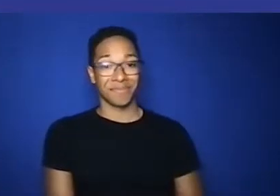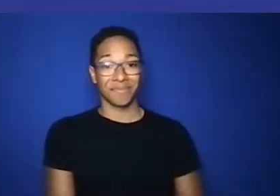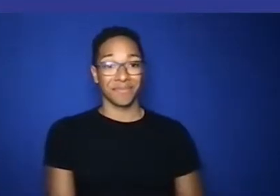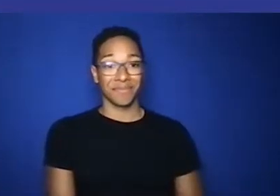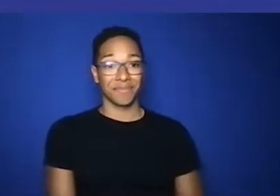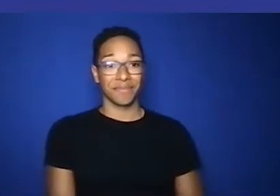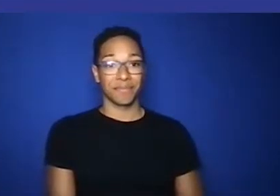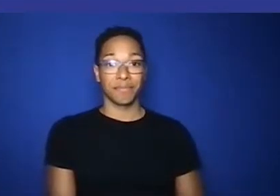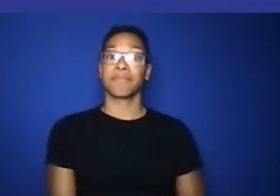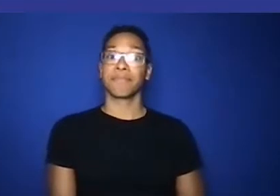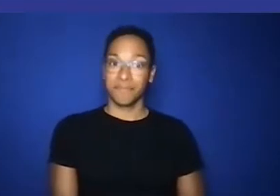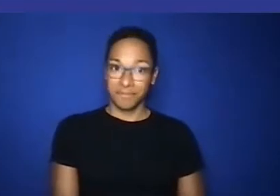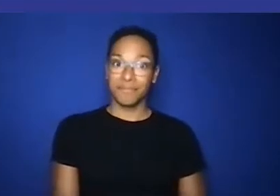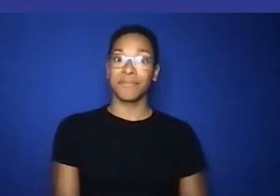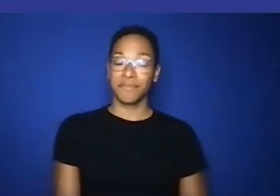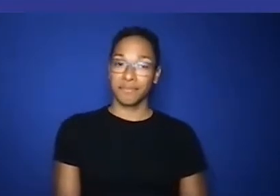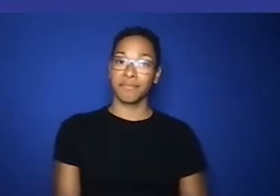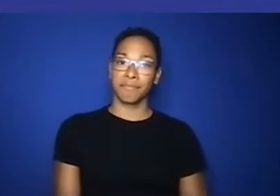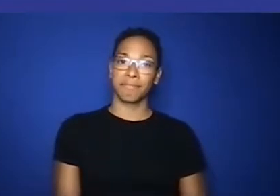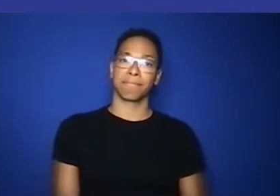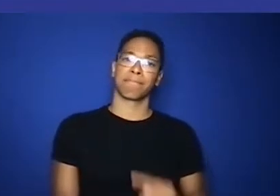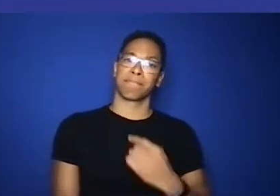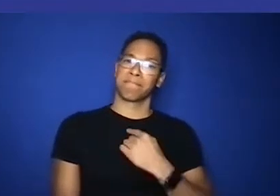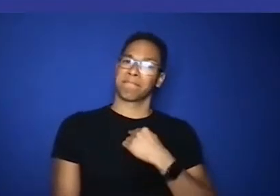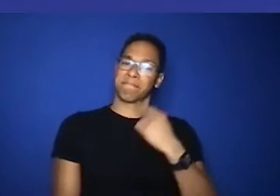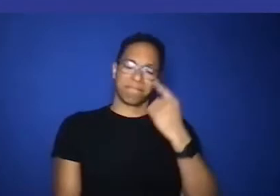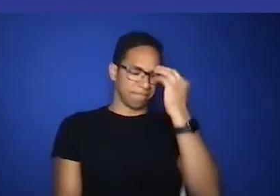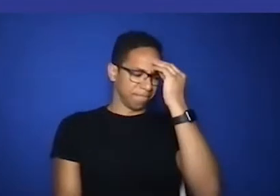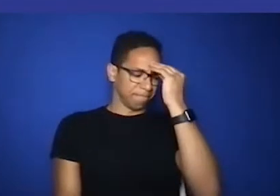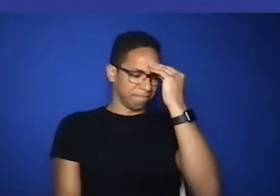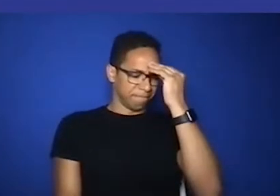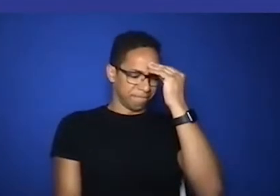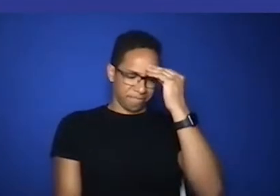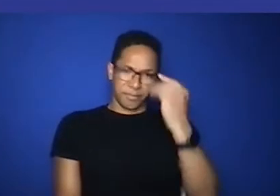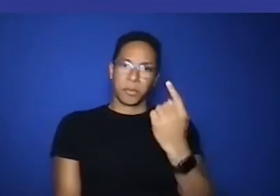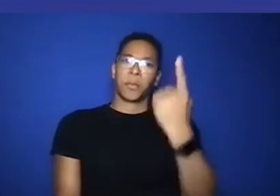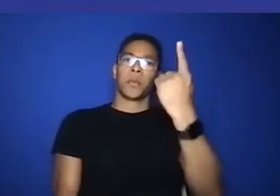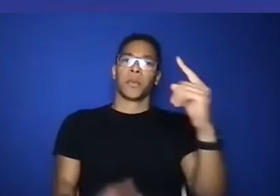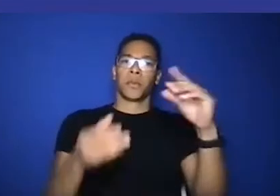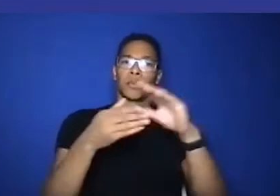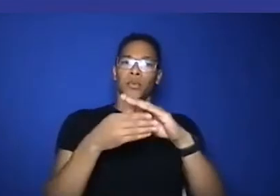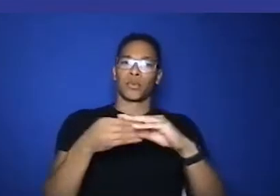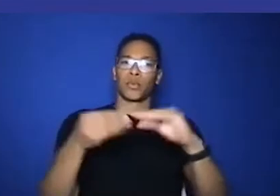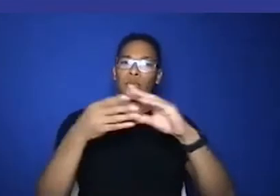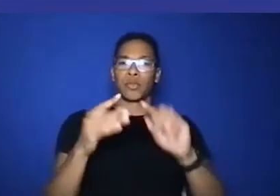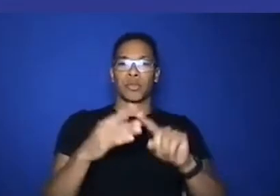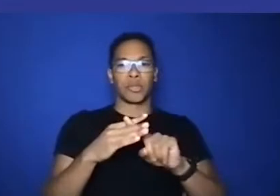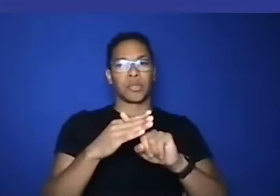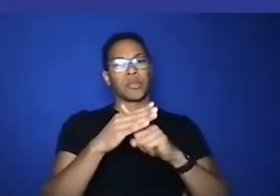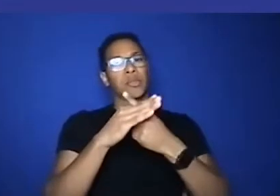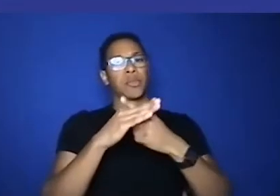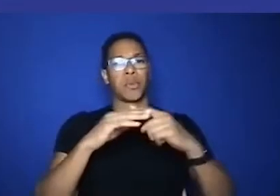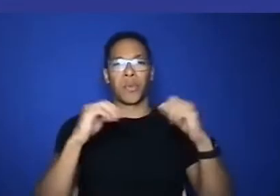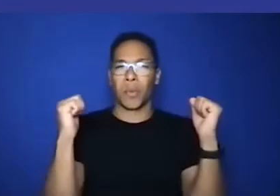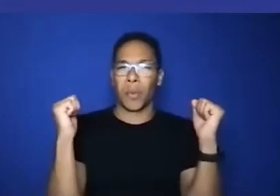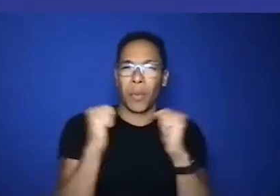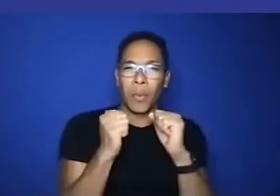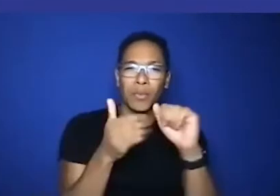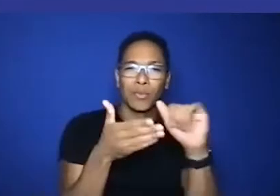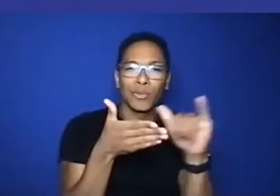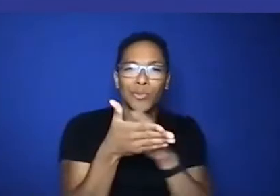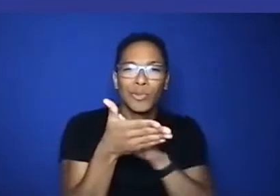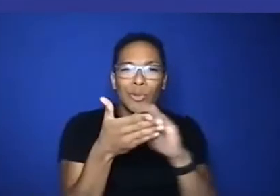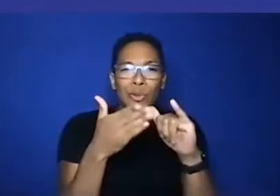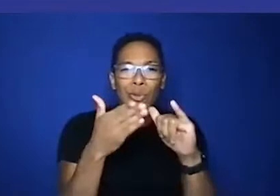I guess I wanted to begin with a story that happened on a cold New York morning in 2016 with